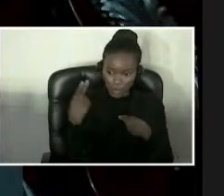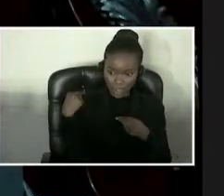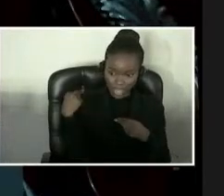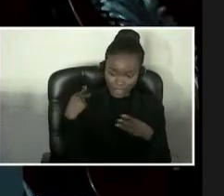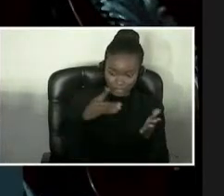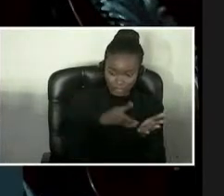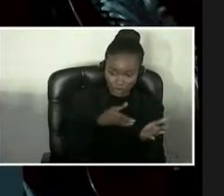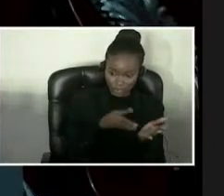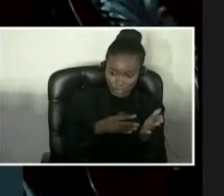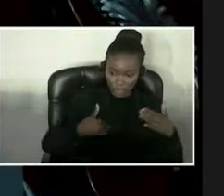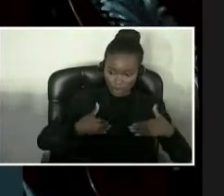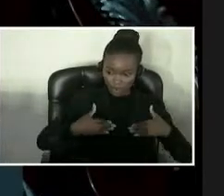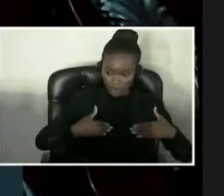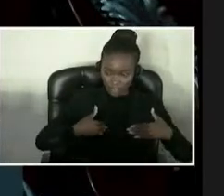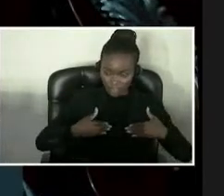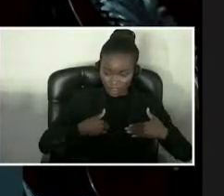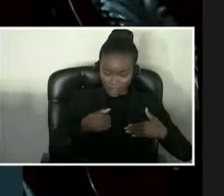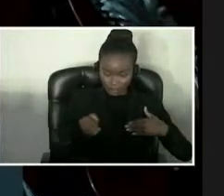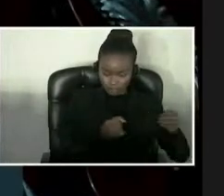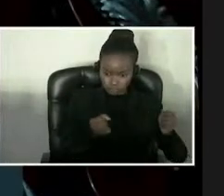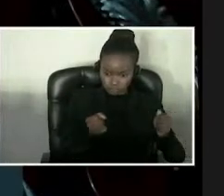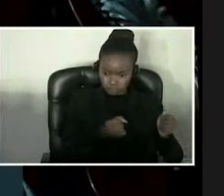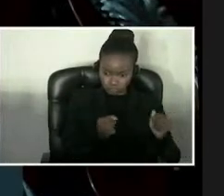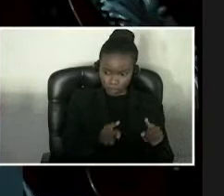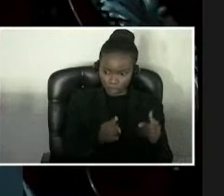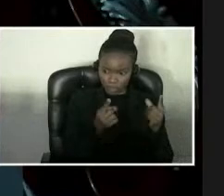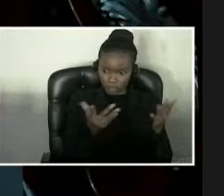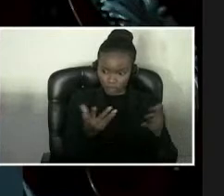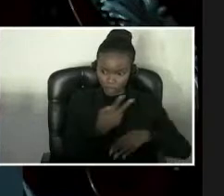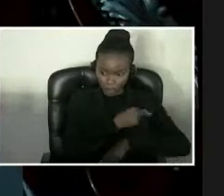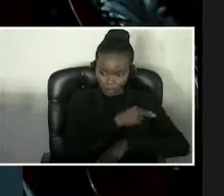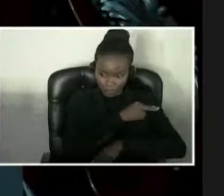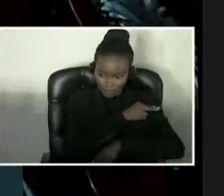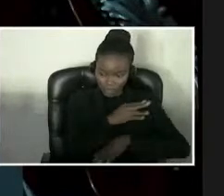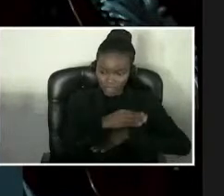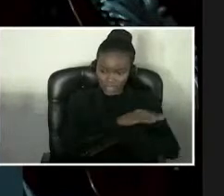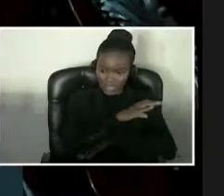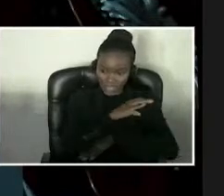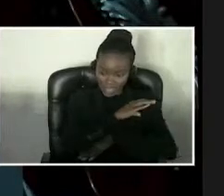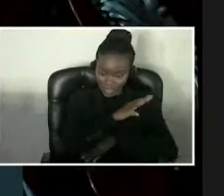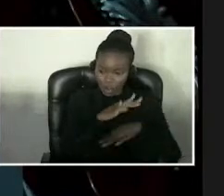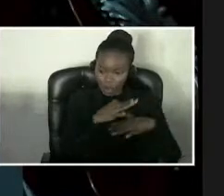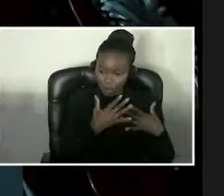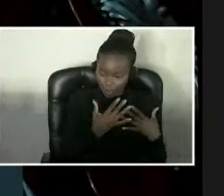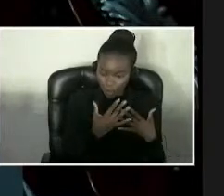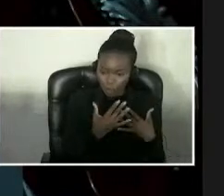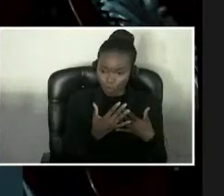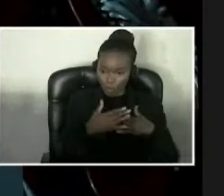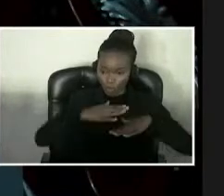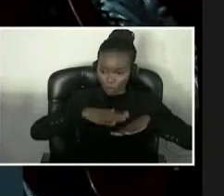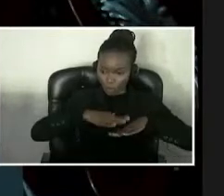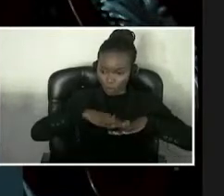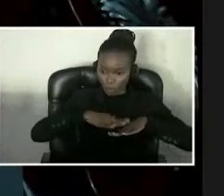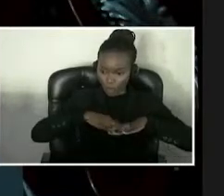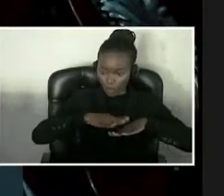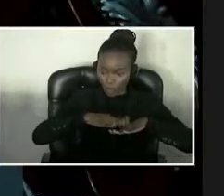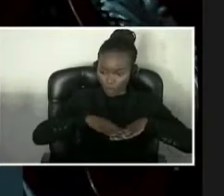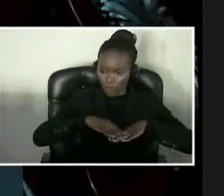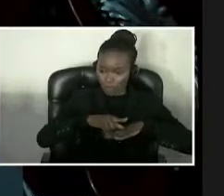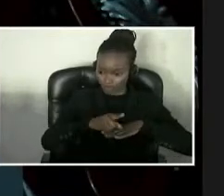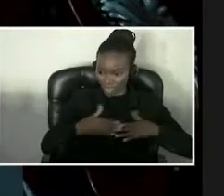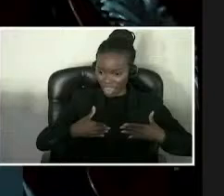hospital and clinics and we could not appoint much-needed community health